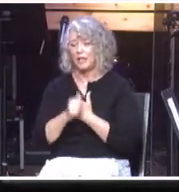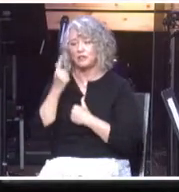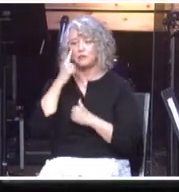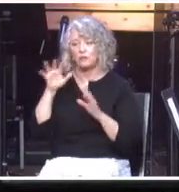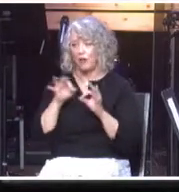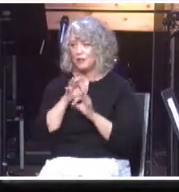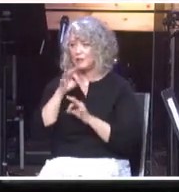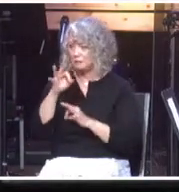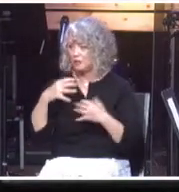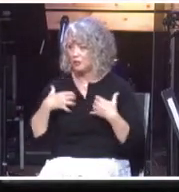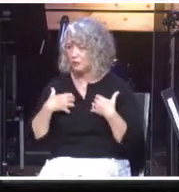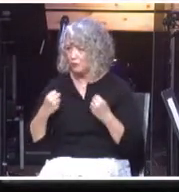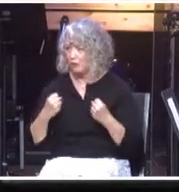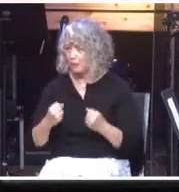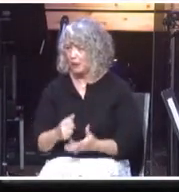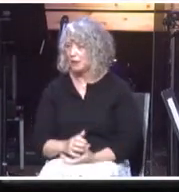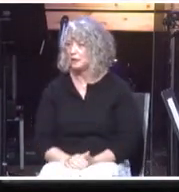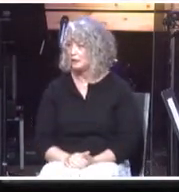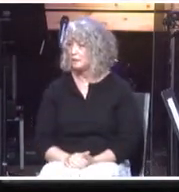spiritual well-being.